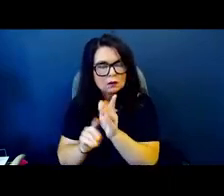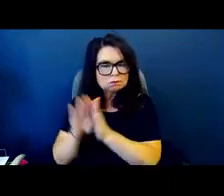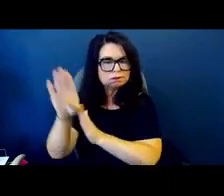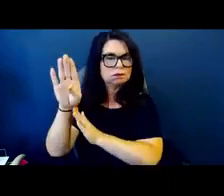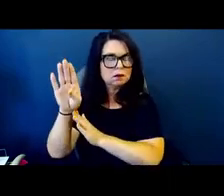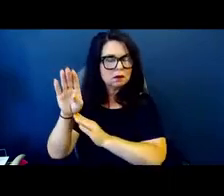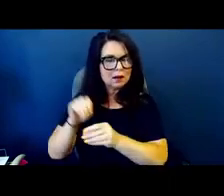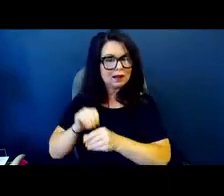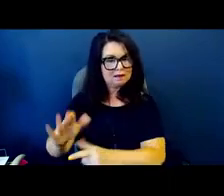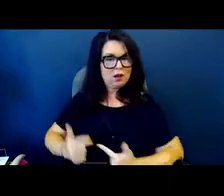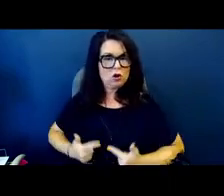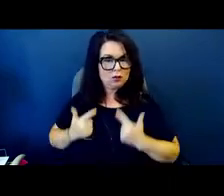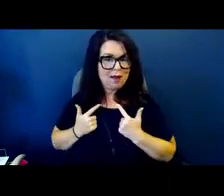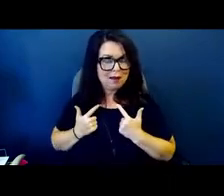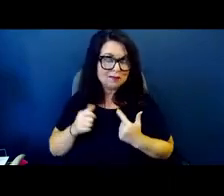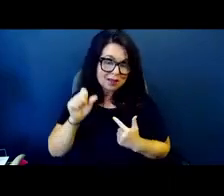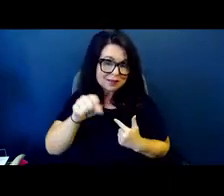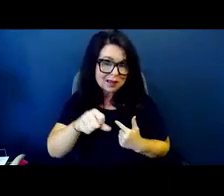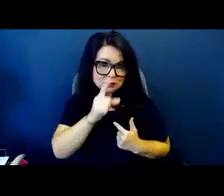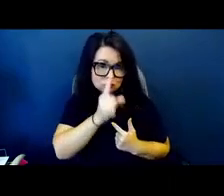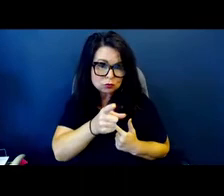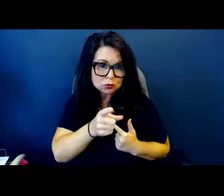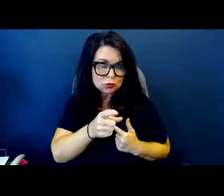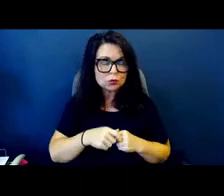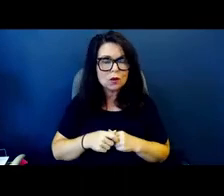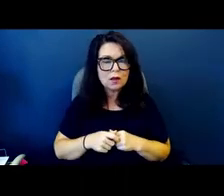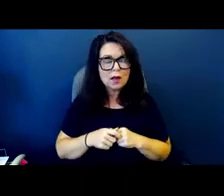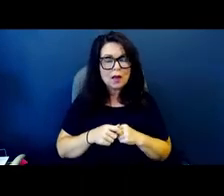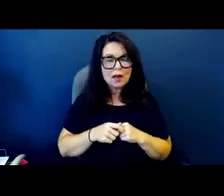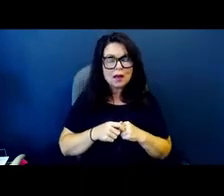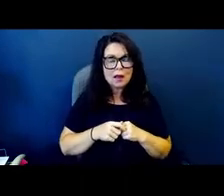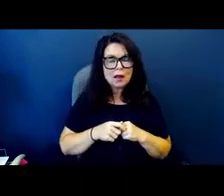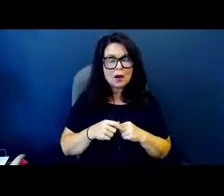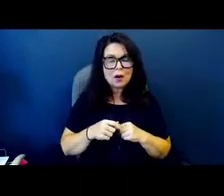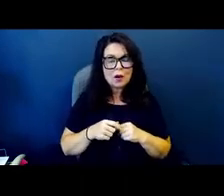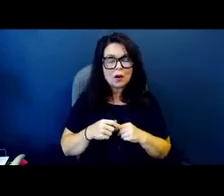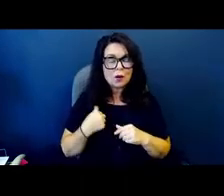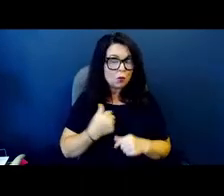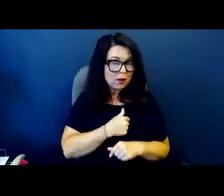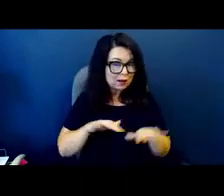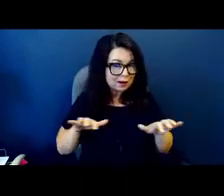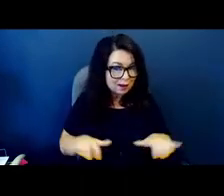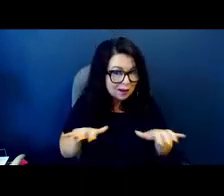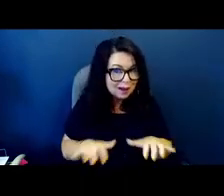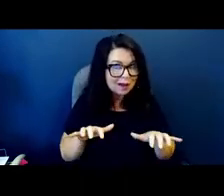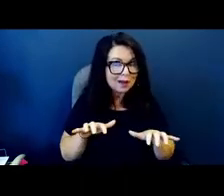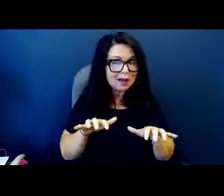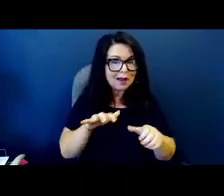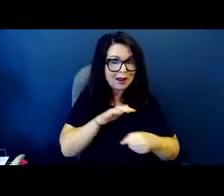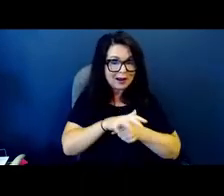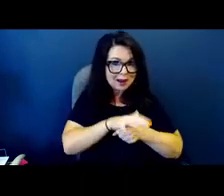that I think we don't do enough to recognize that